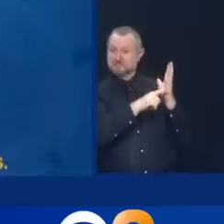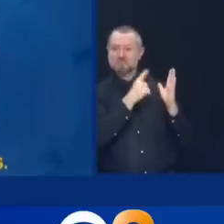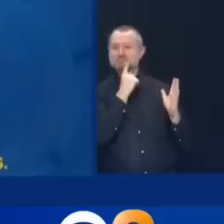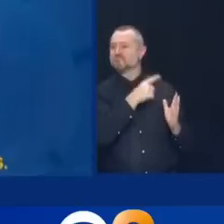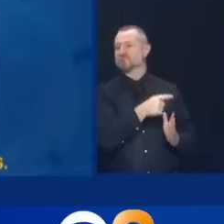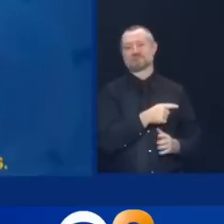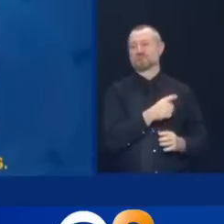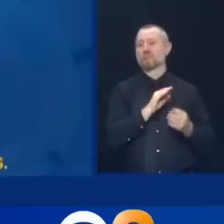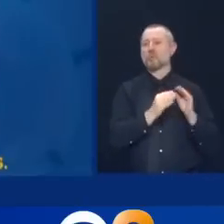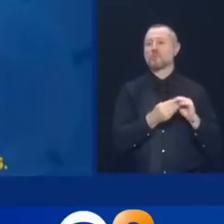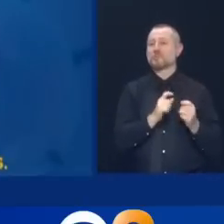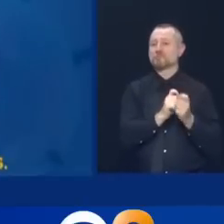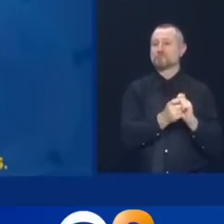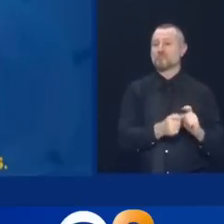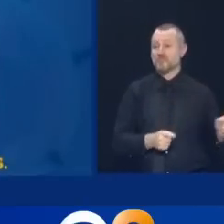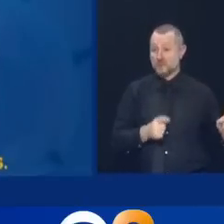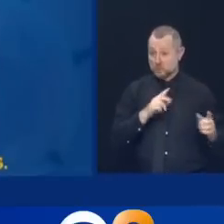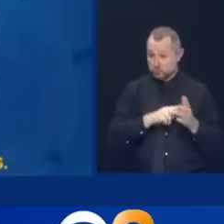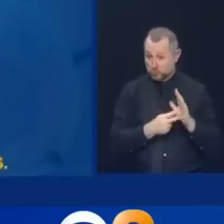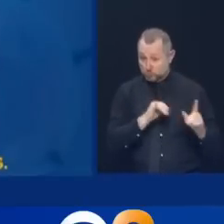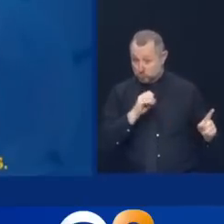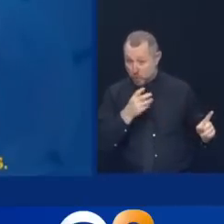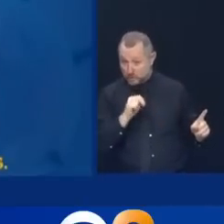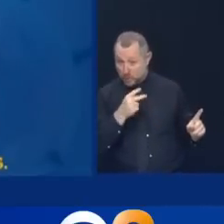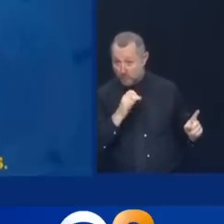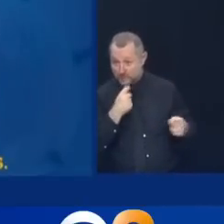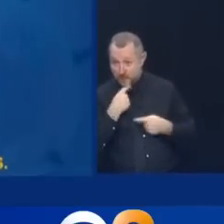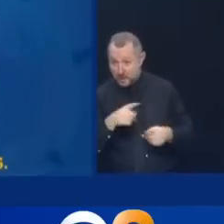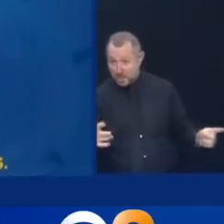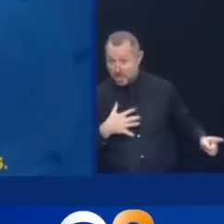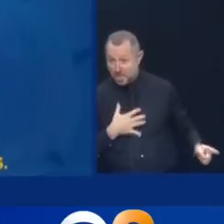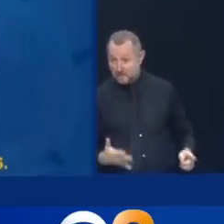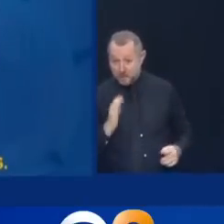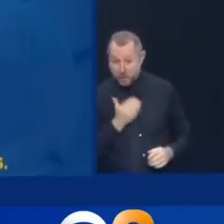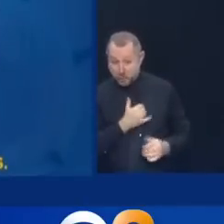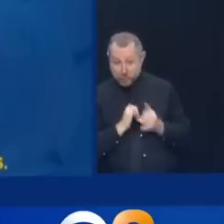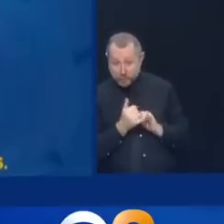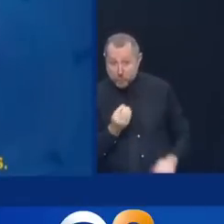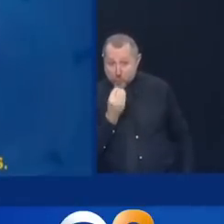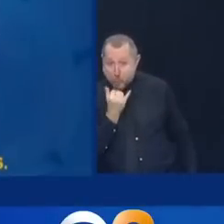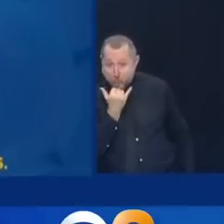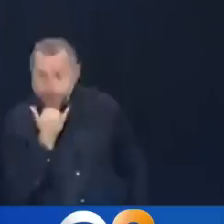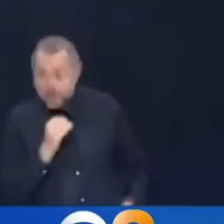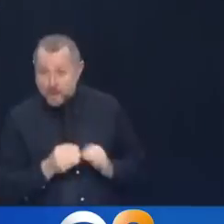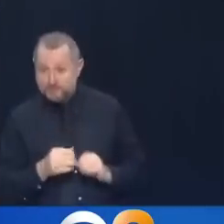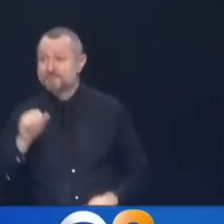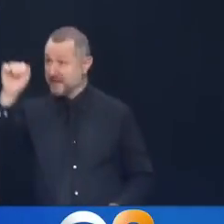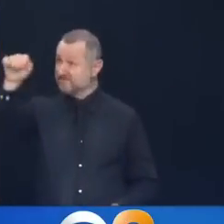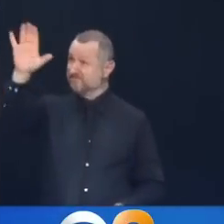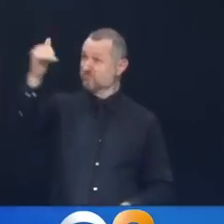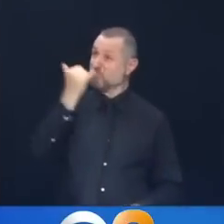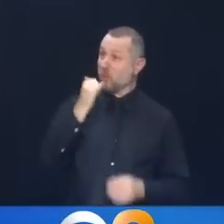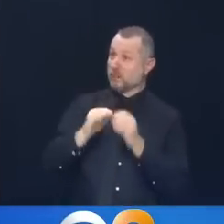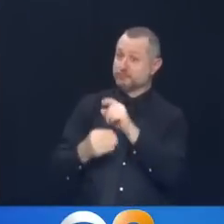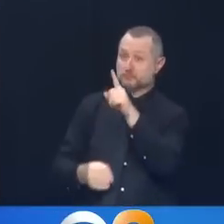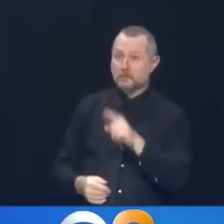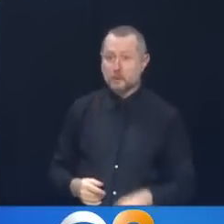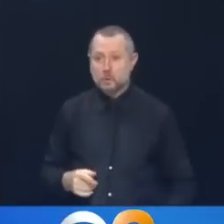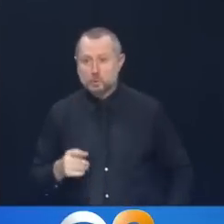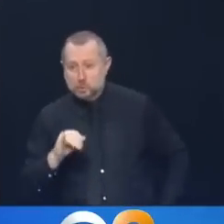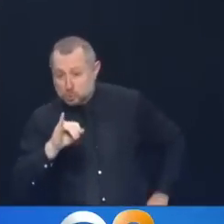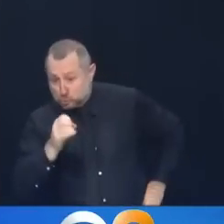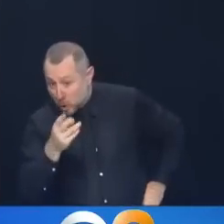numbers are wrong? In some cases, yes, that they might be different than the states. And Johns Hopkins says that New York, that is